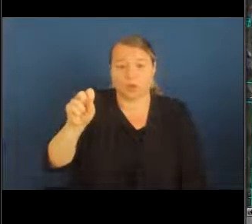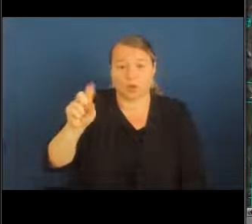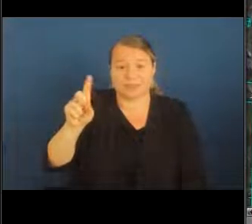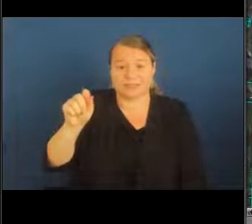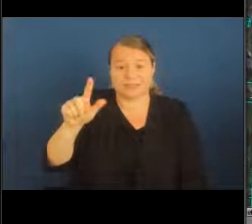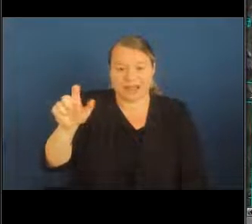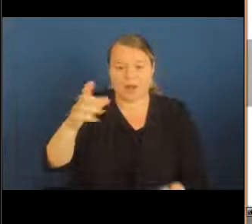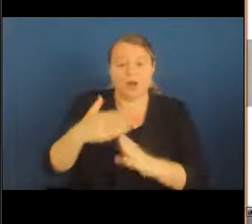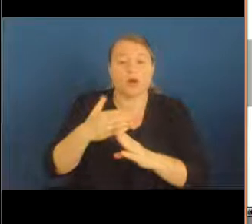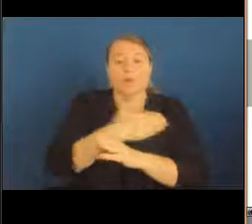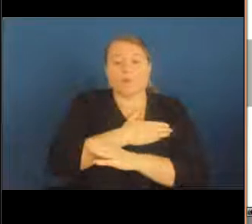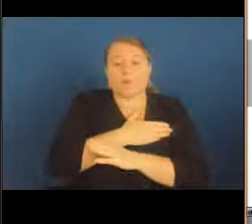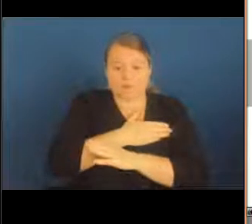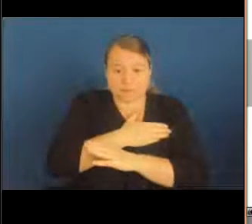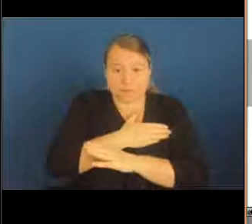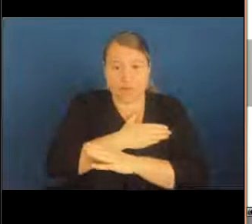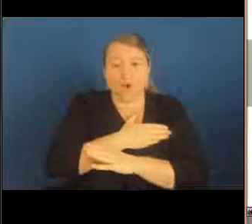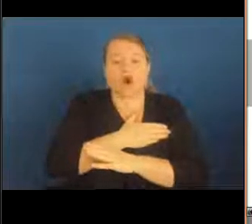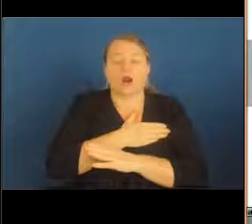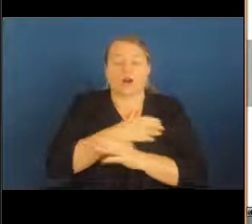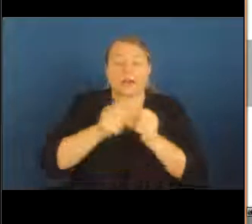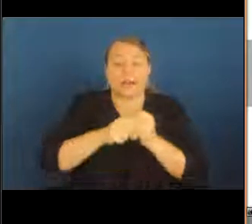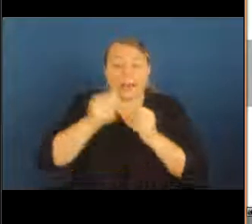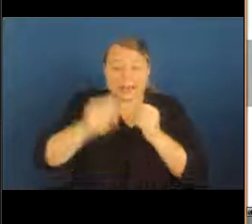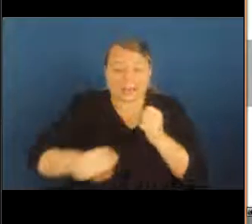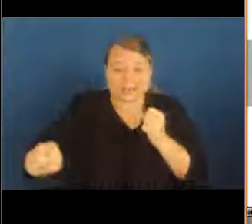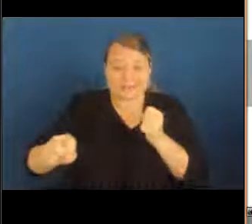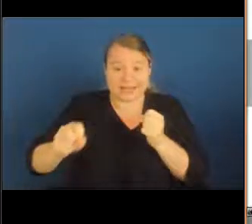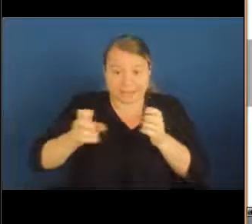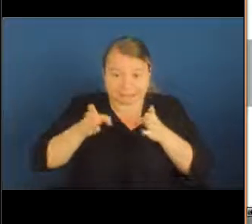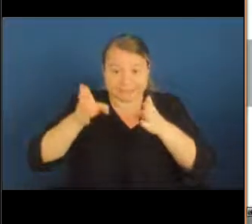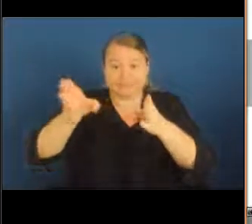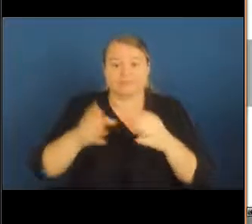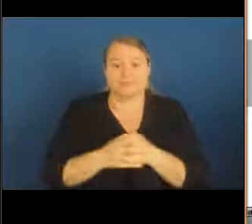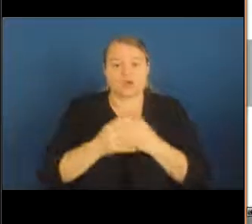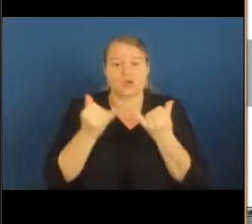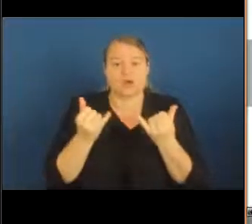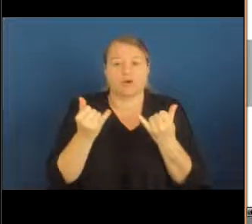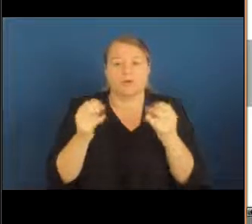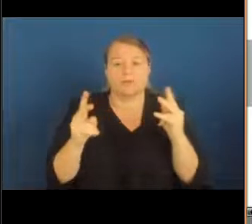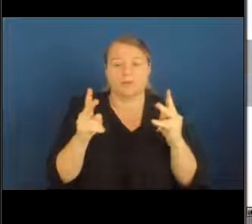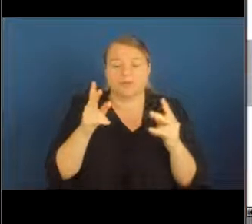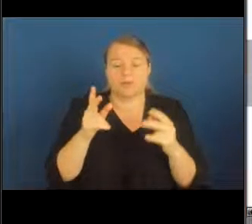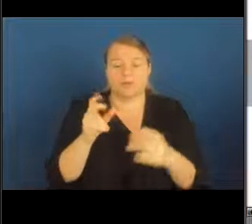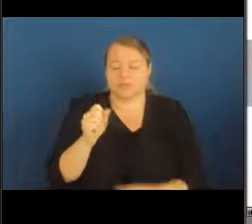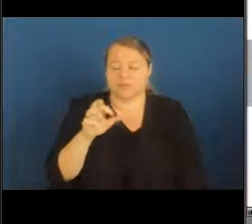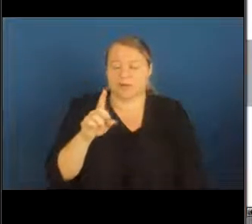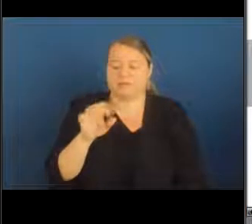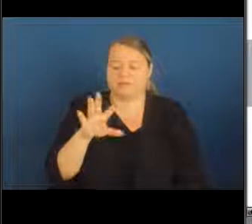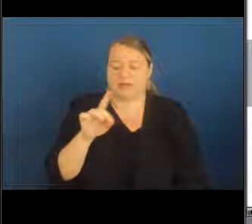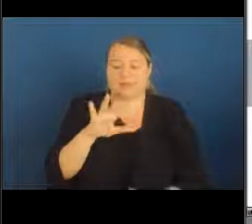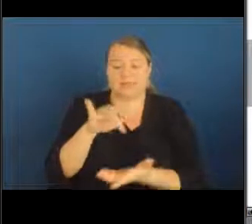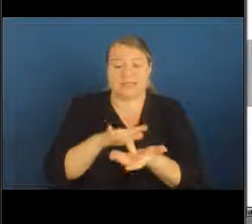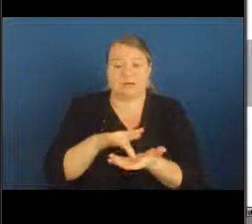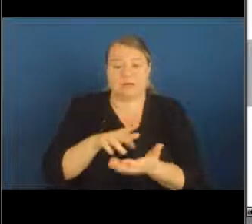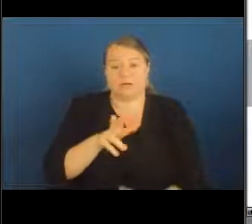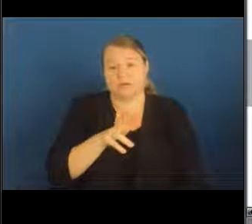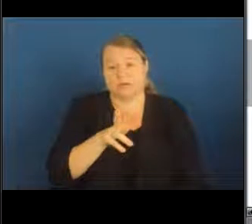from the extension of Frontier Drive? Currently, people turning right from Springfield Center